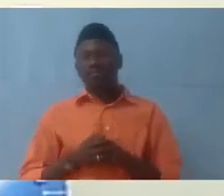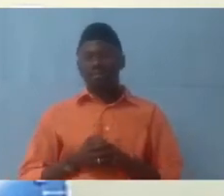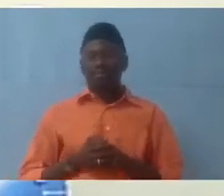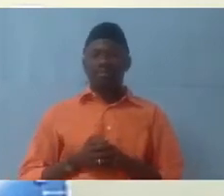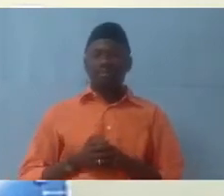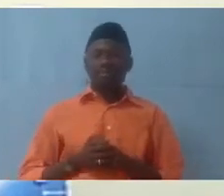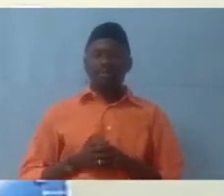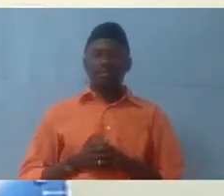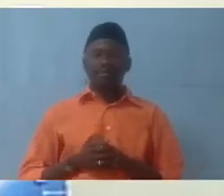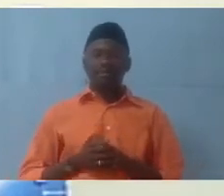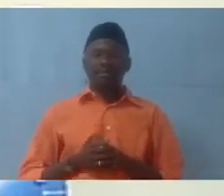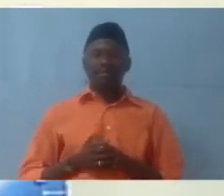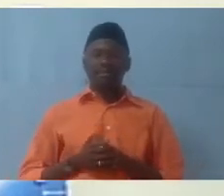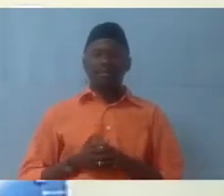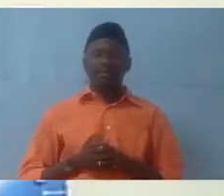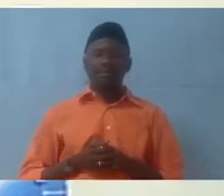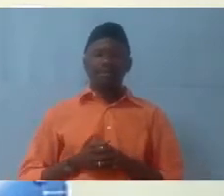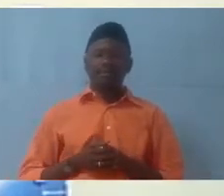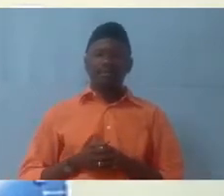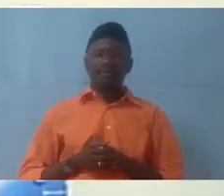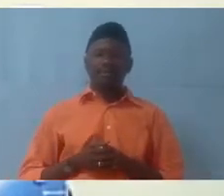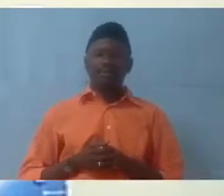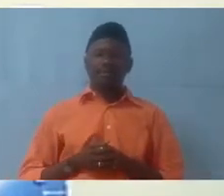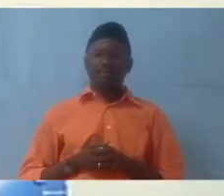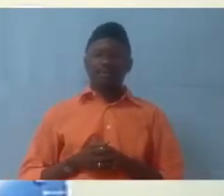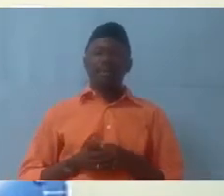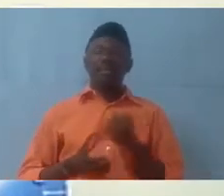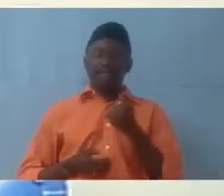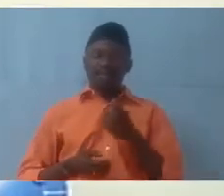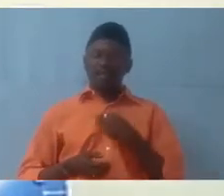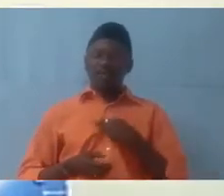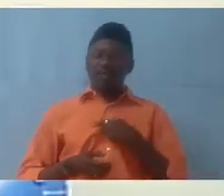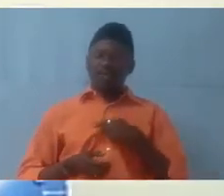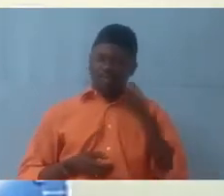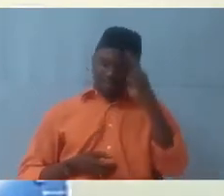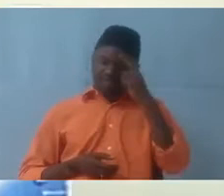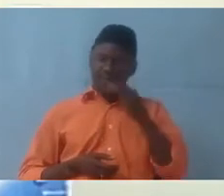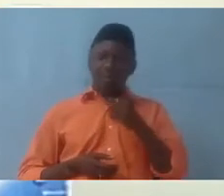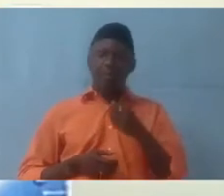Yeah, so basically that was the rationale behind my reaction